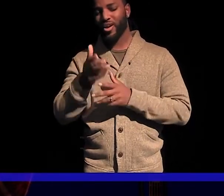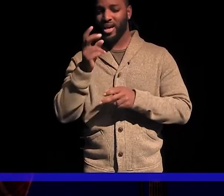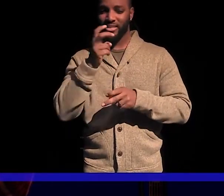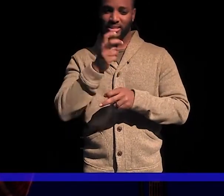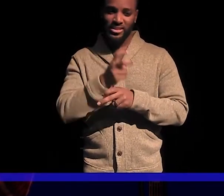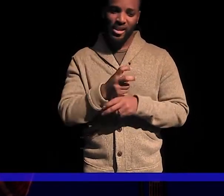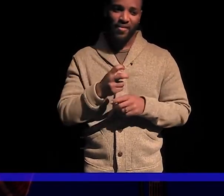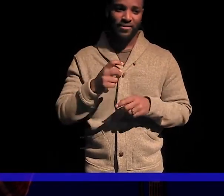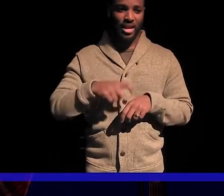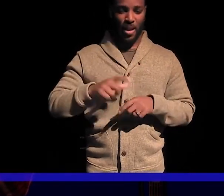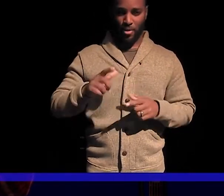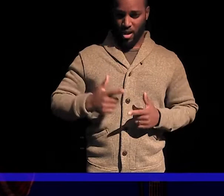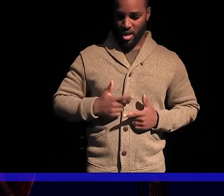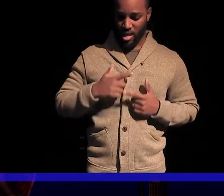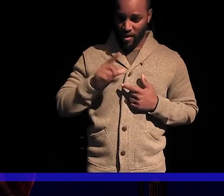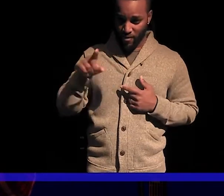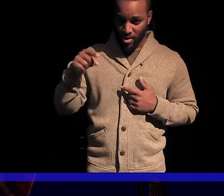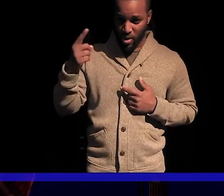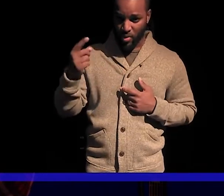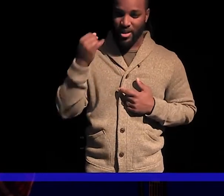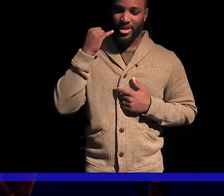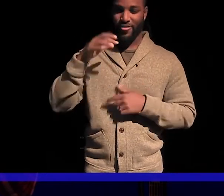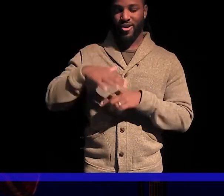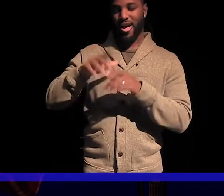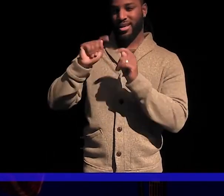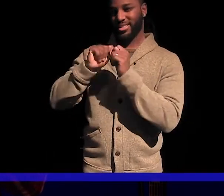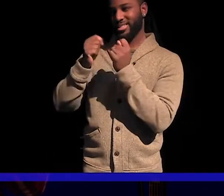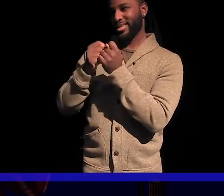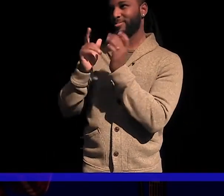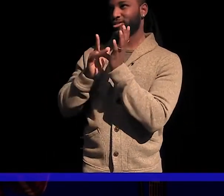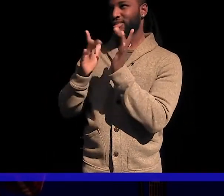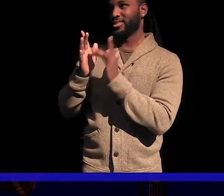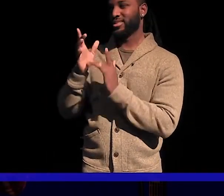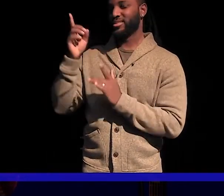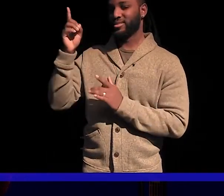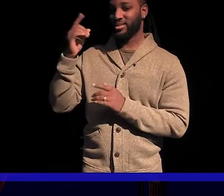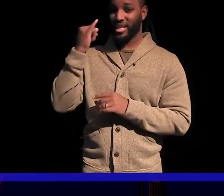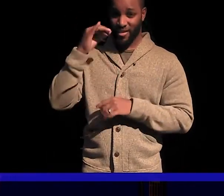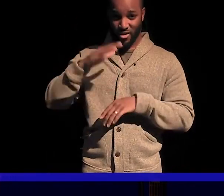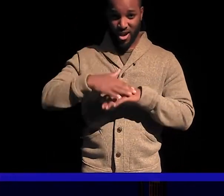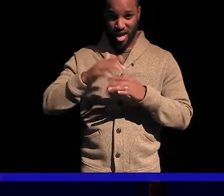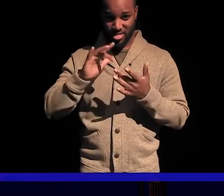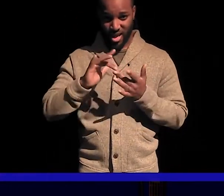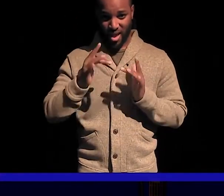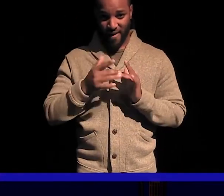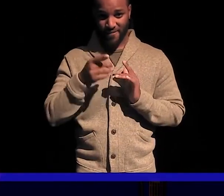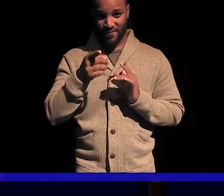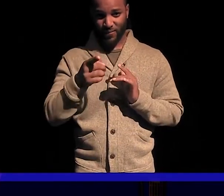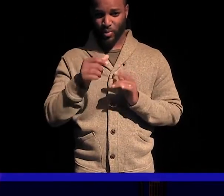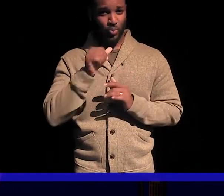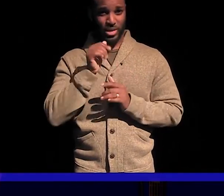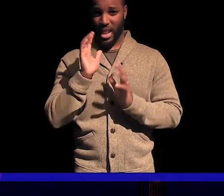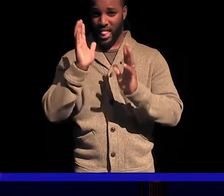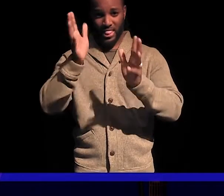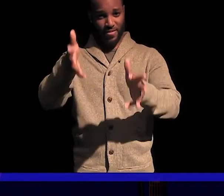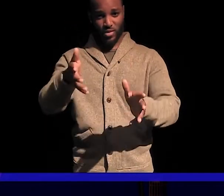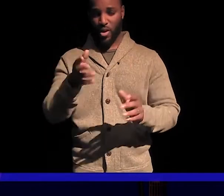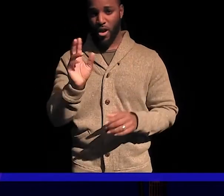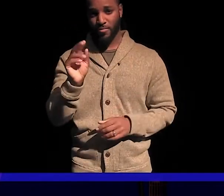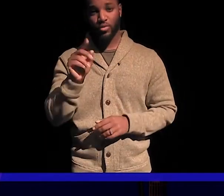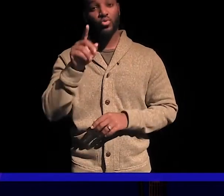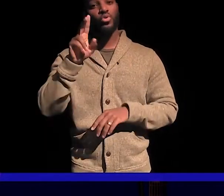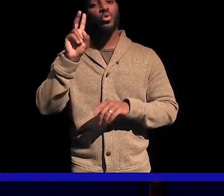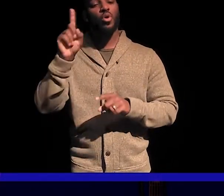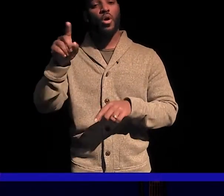season alone when you're on Team Jesus, right? And if you're online, we're not leaving you out. You can go